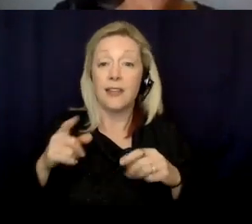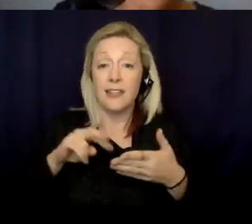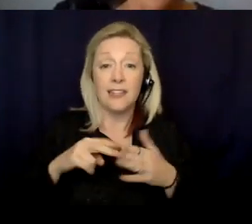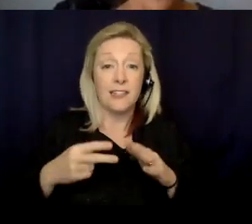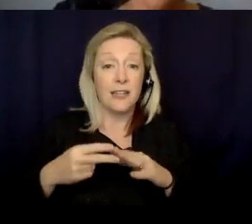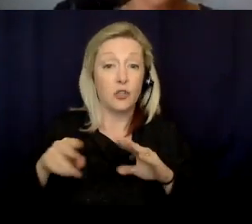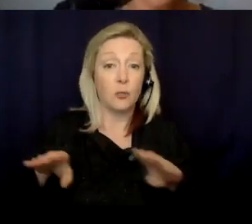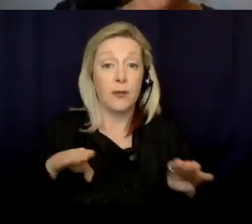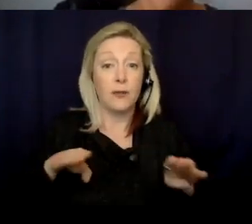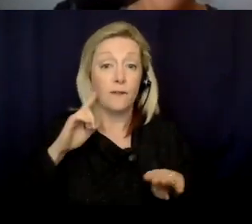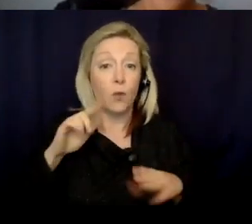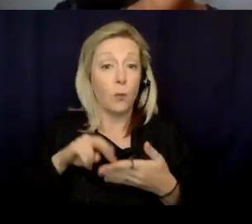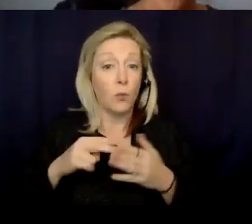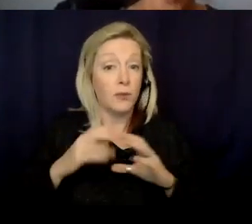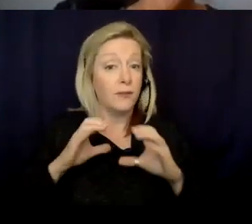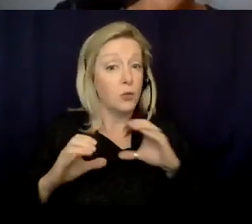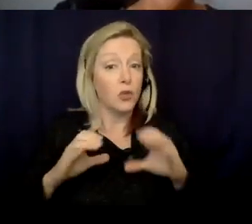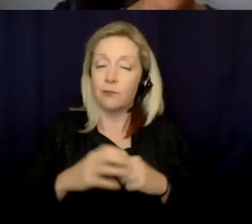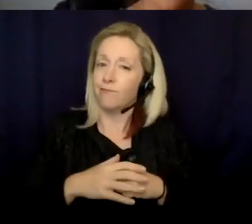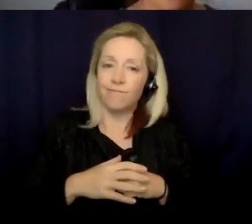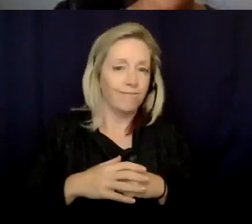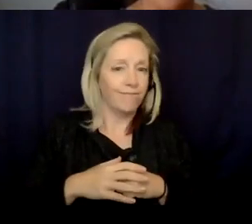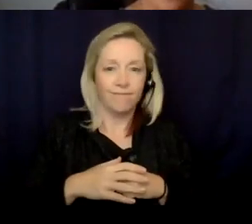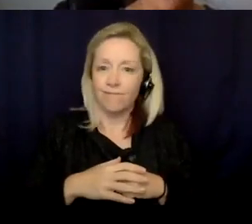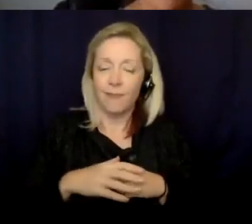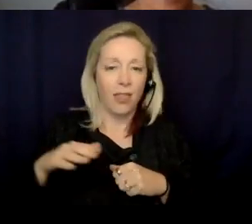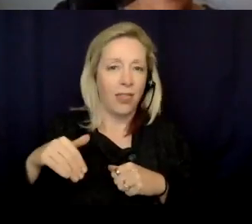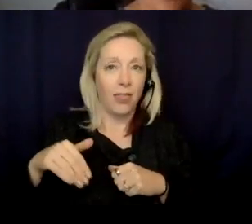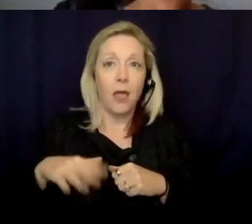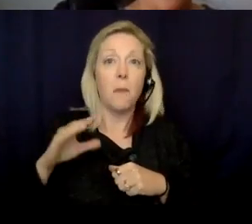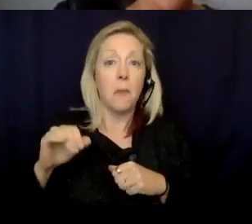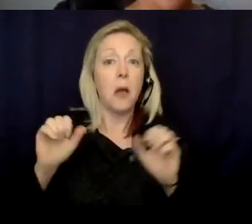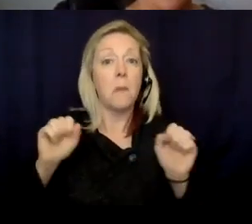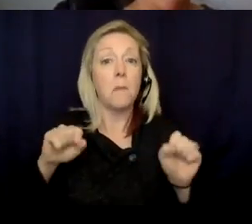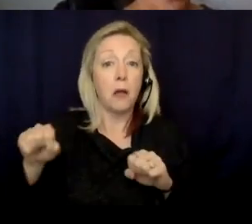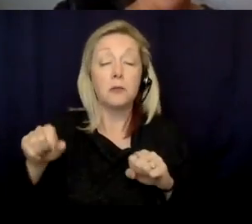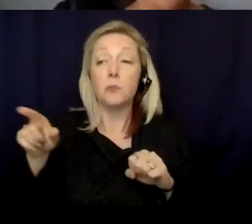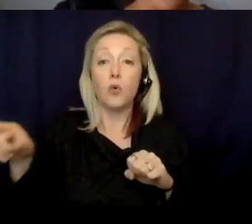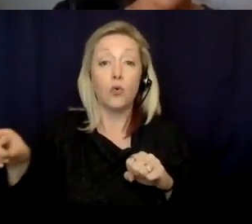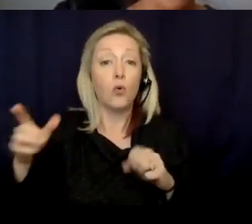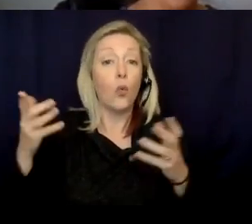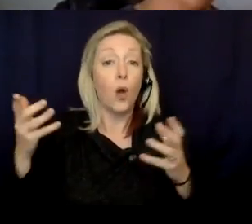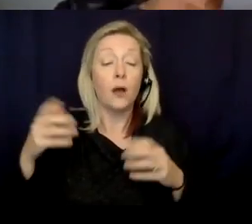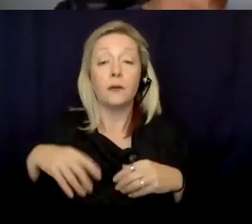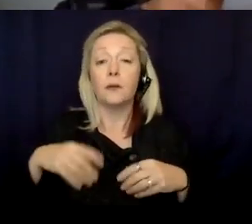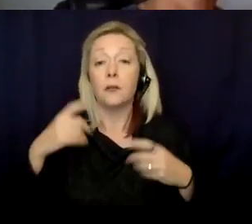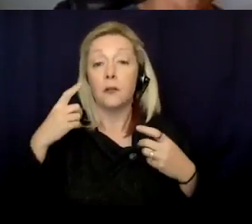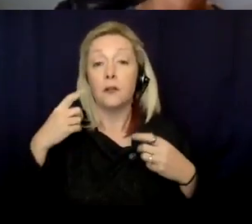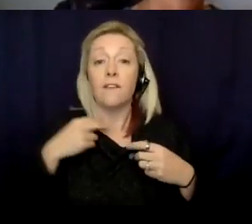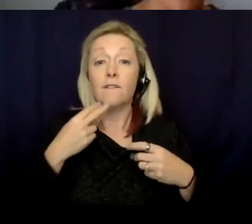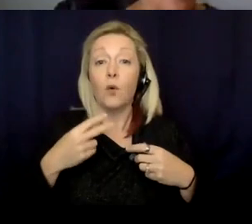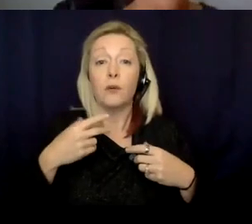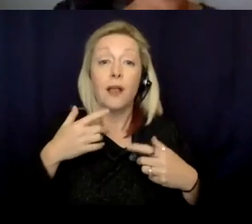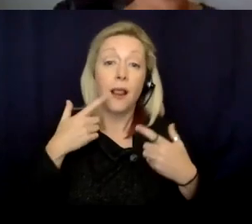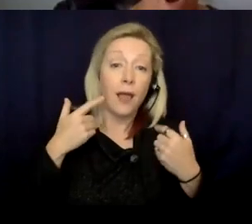to communicate. But these are all the different things that we might use, the different modes. So with their voice, they